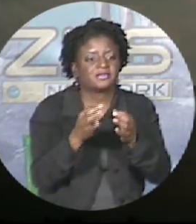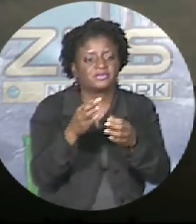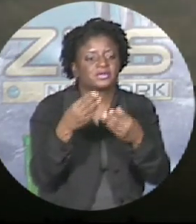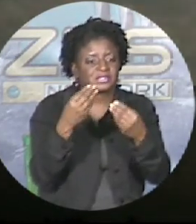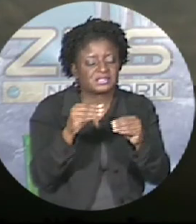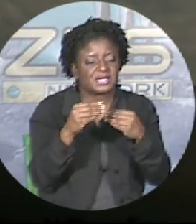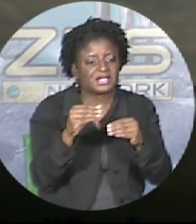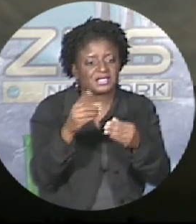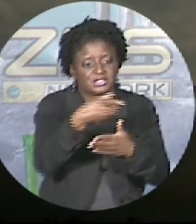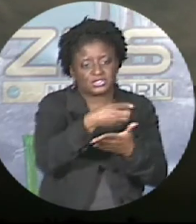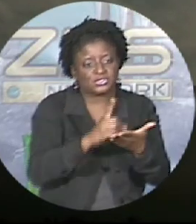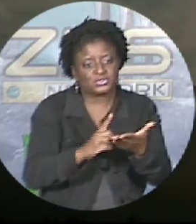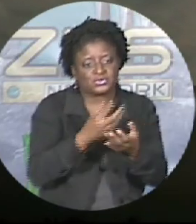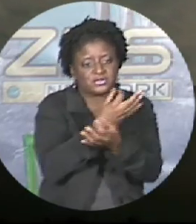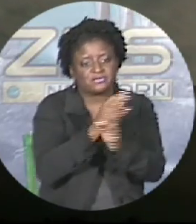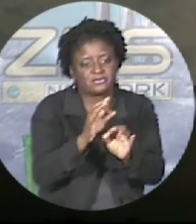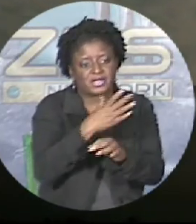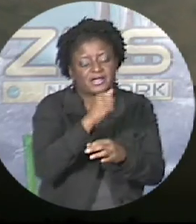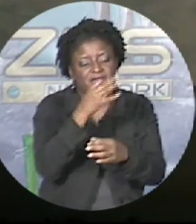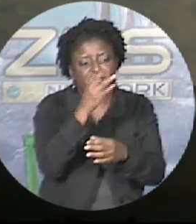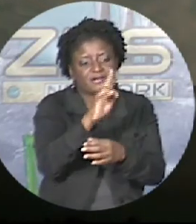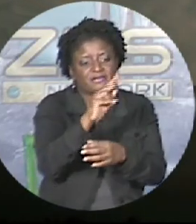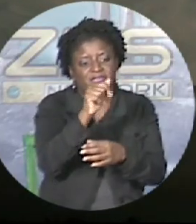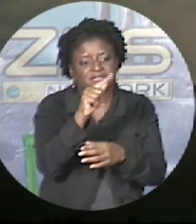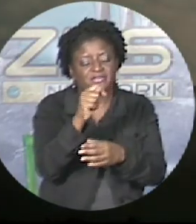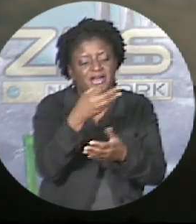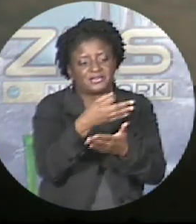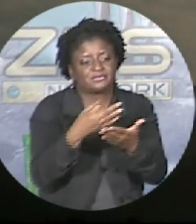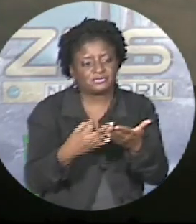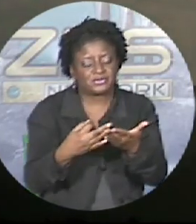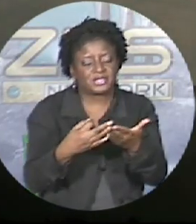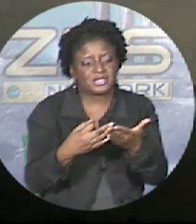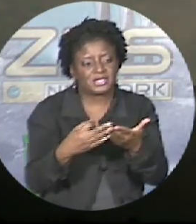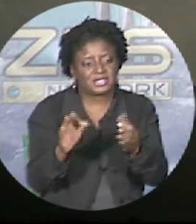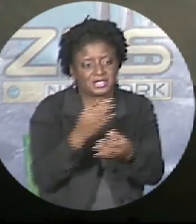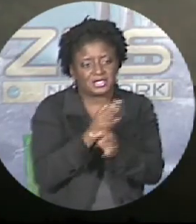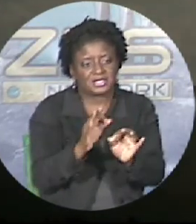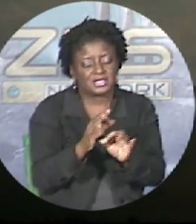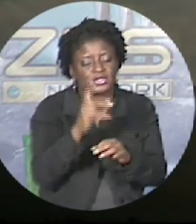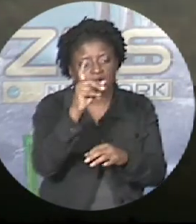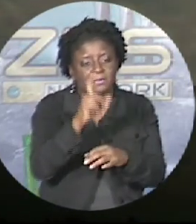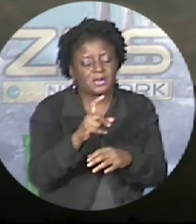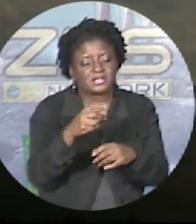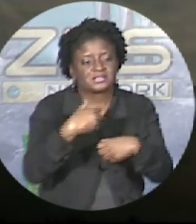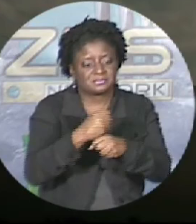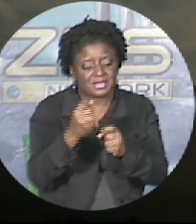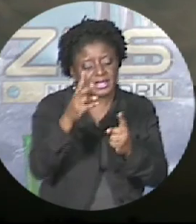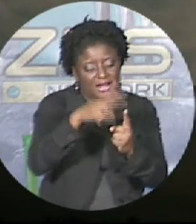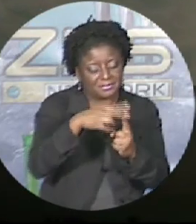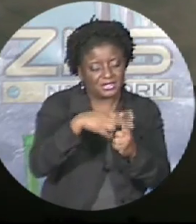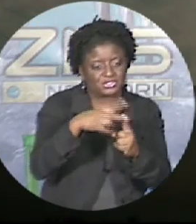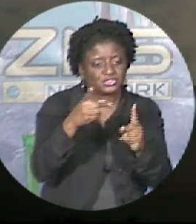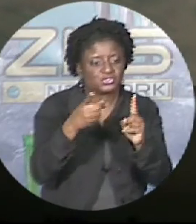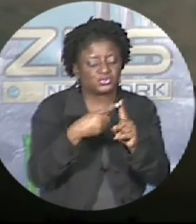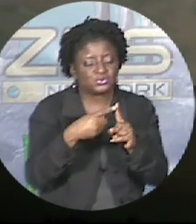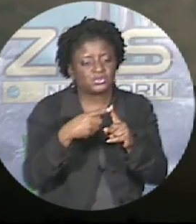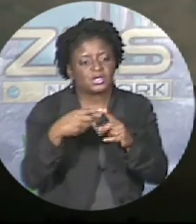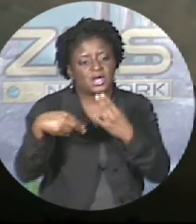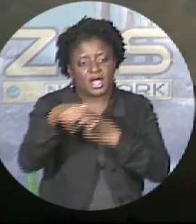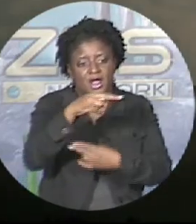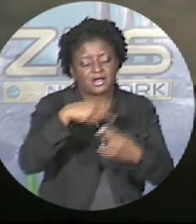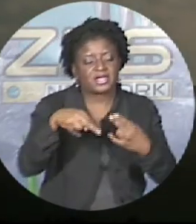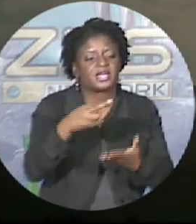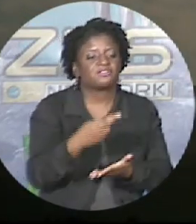goods during the designated hurricane recovery period of 180 days, you must make application to the Hurricane Relief Section of